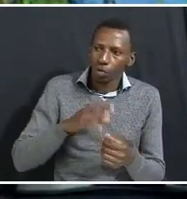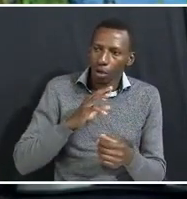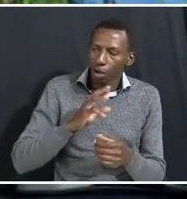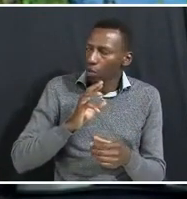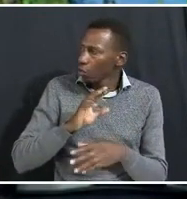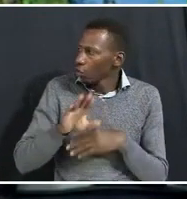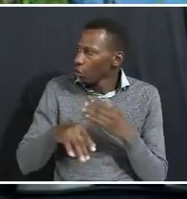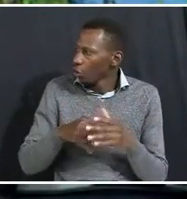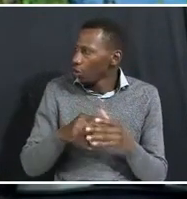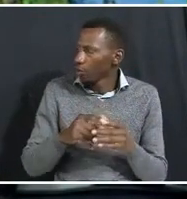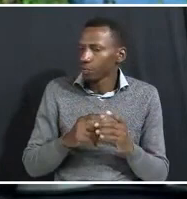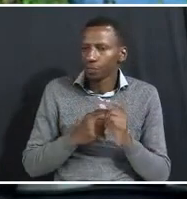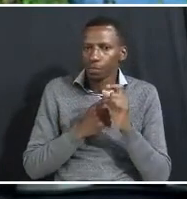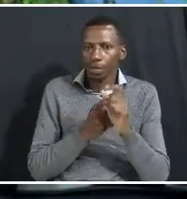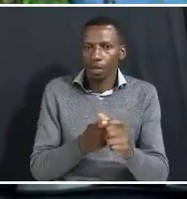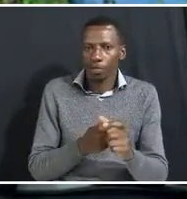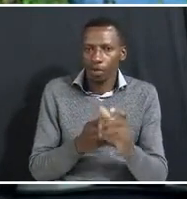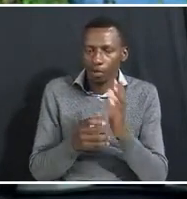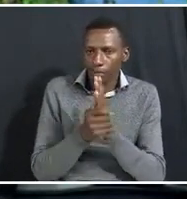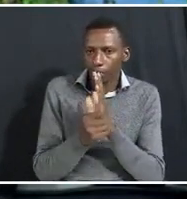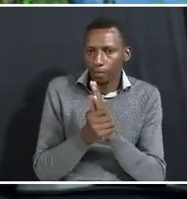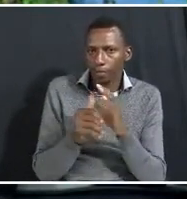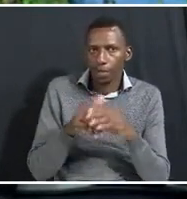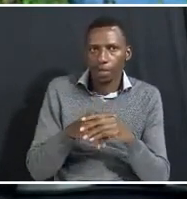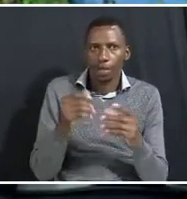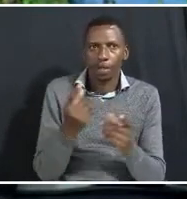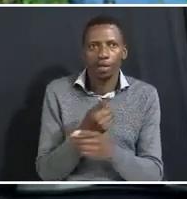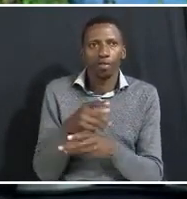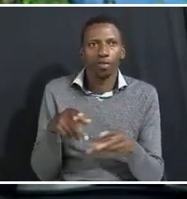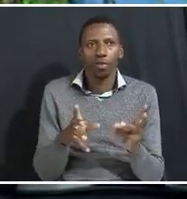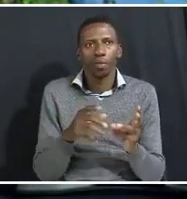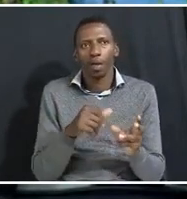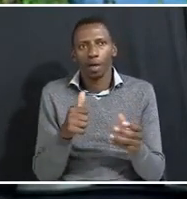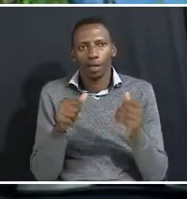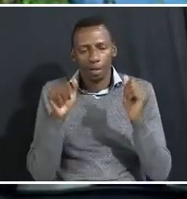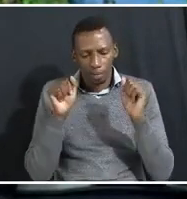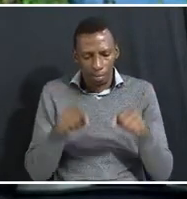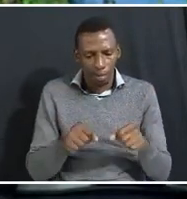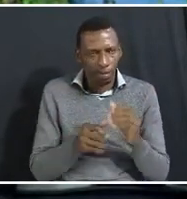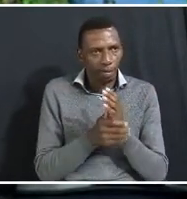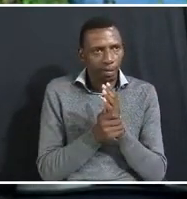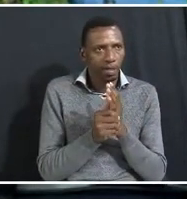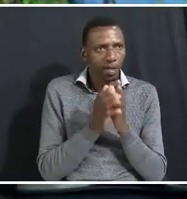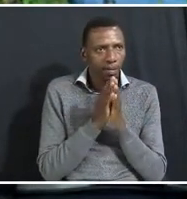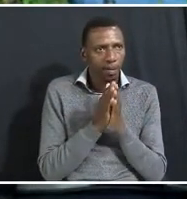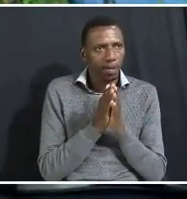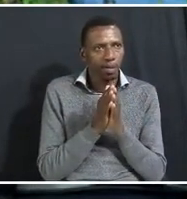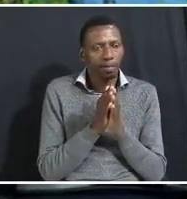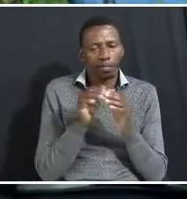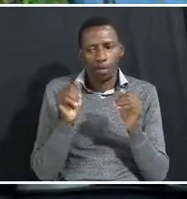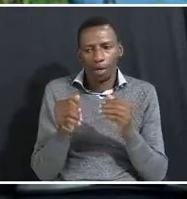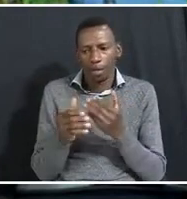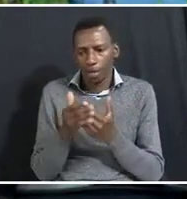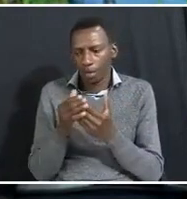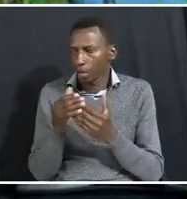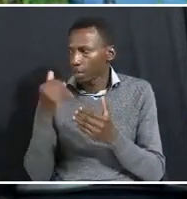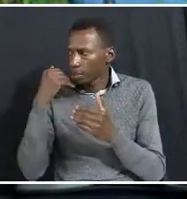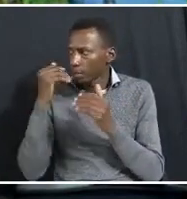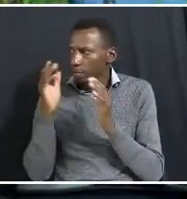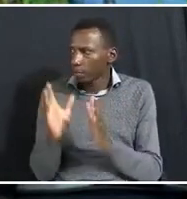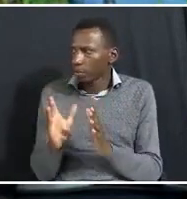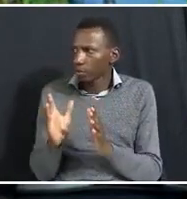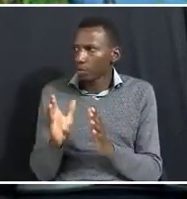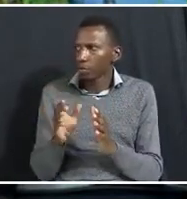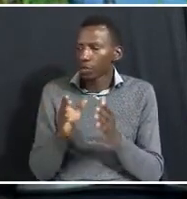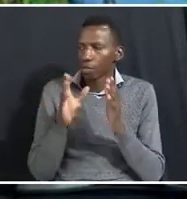ways. There are those people who can pray. There are those people who can minister to a sick person. There are those people who can minister